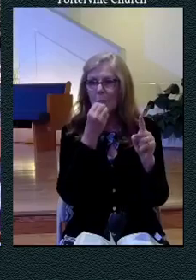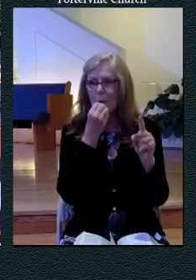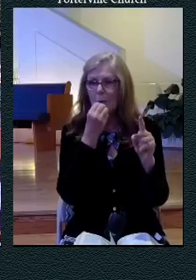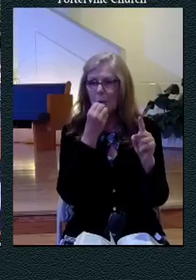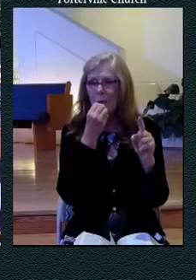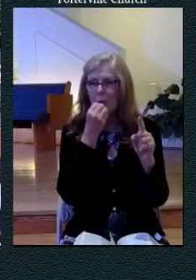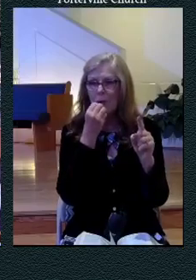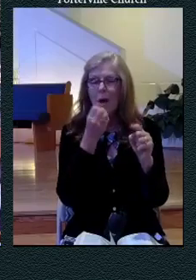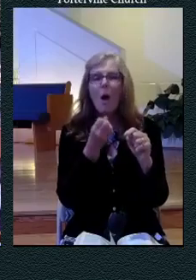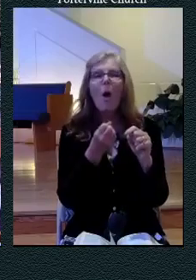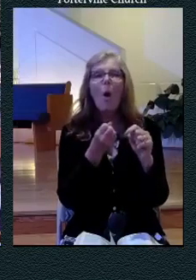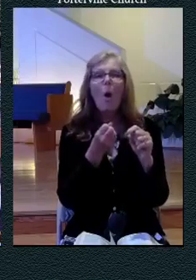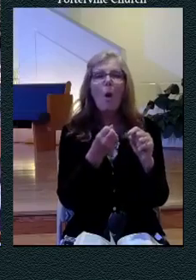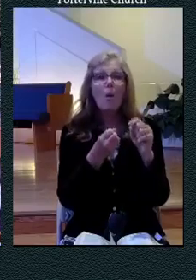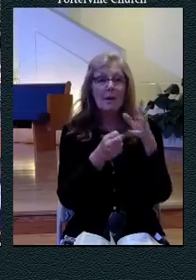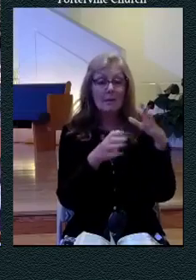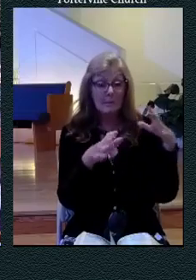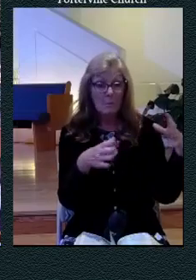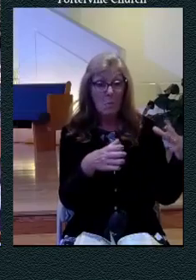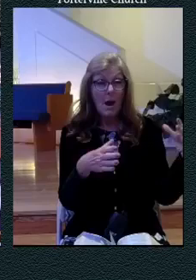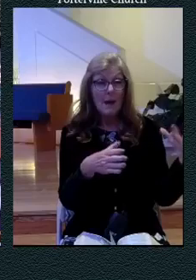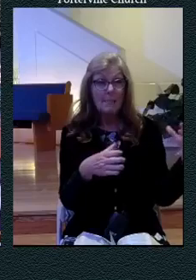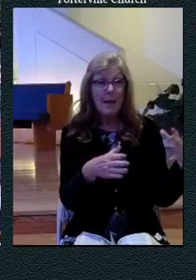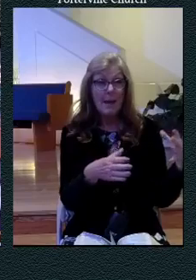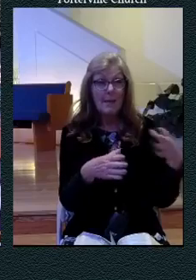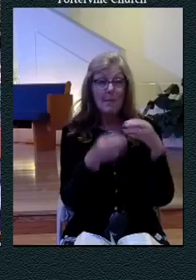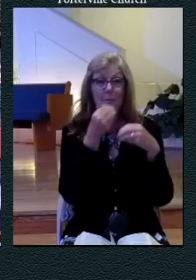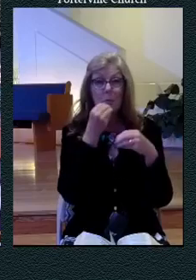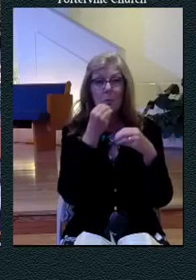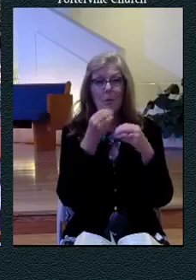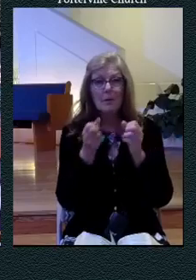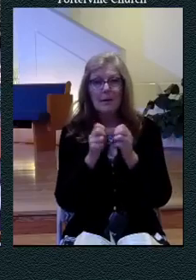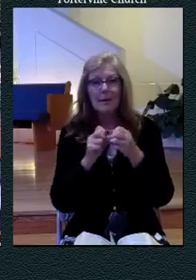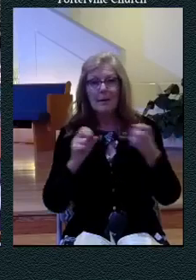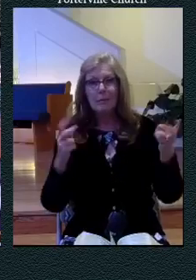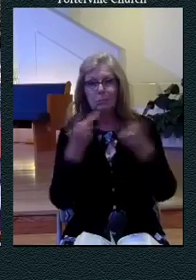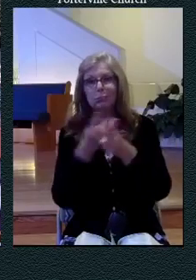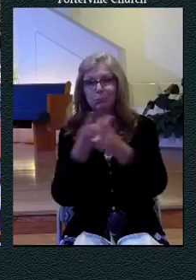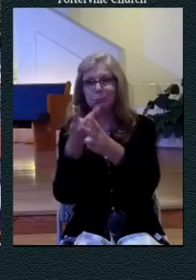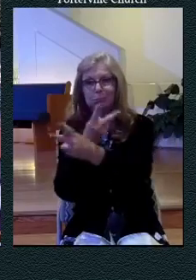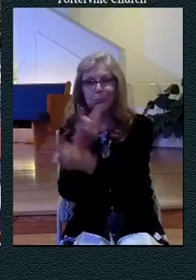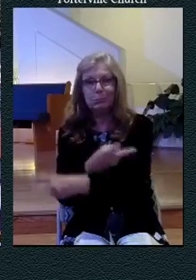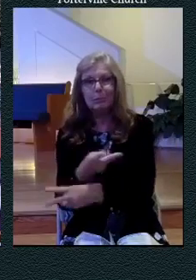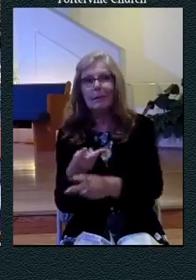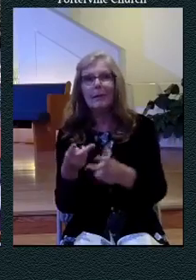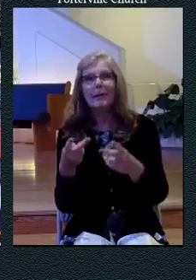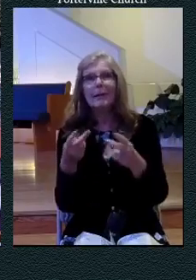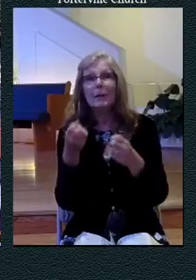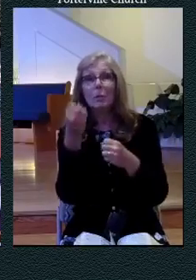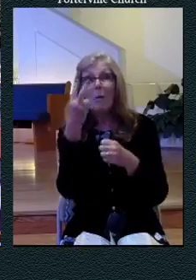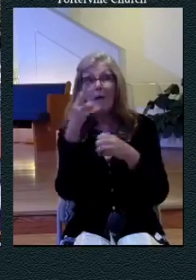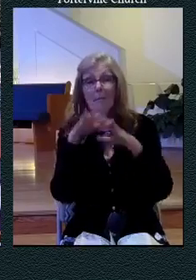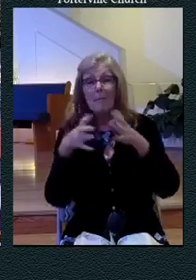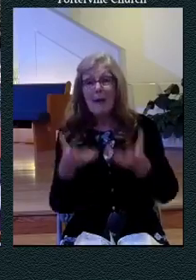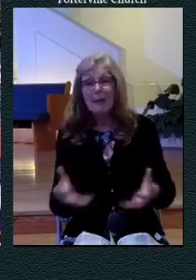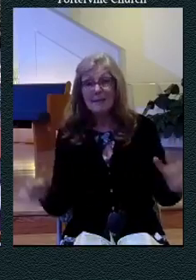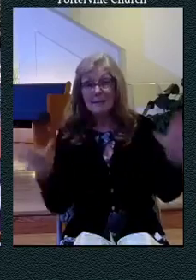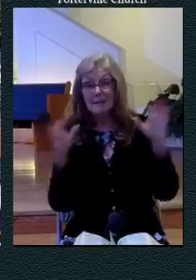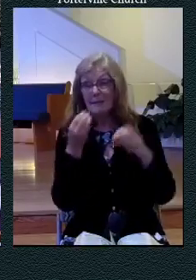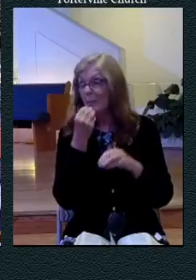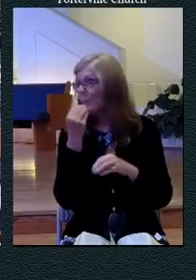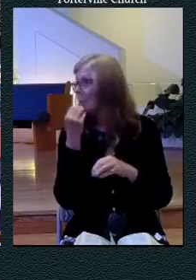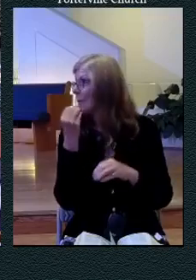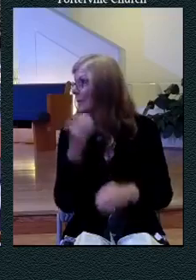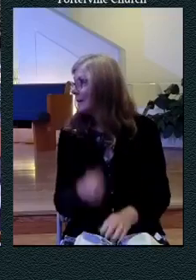your friends, but first tell them his name is Bob, and then see how long it takes him to guess Bob's